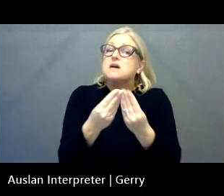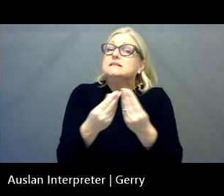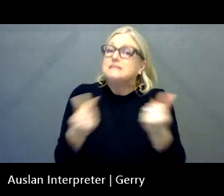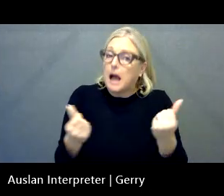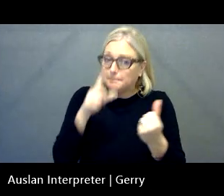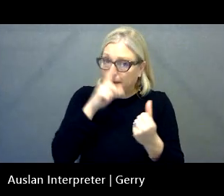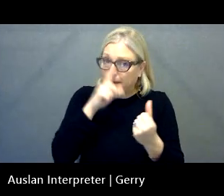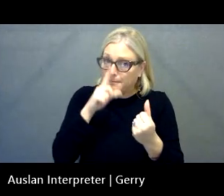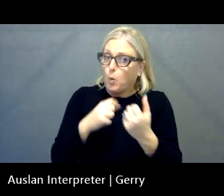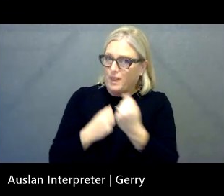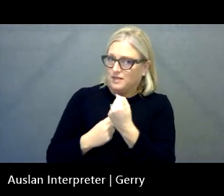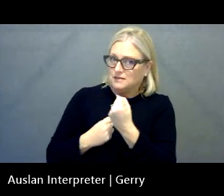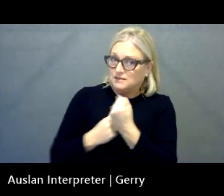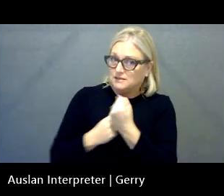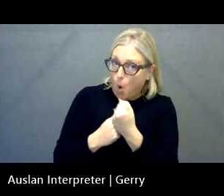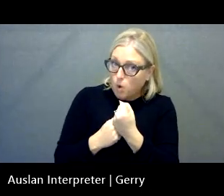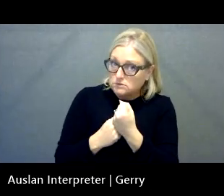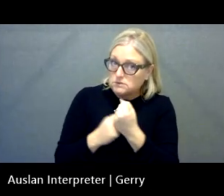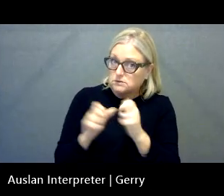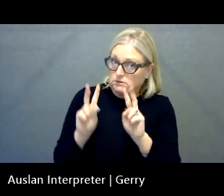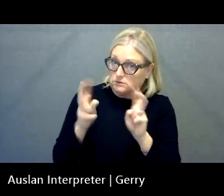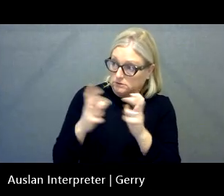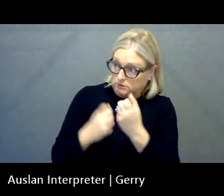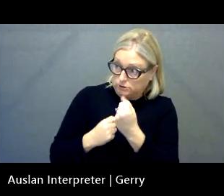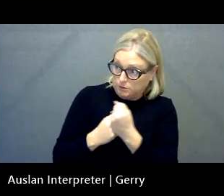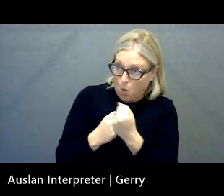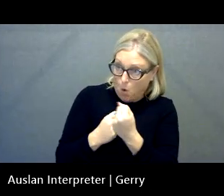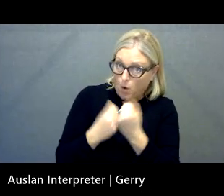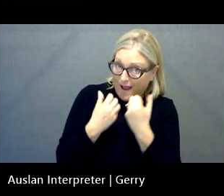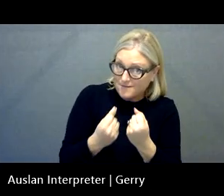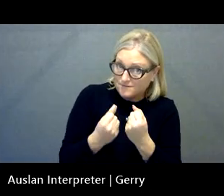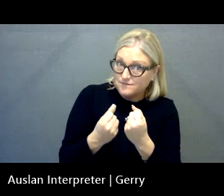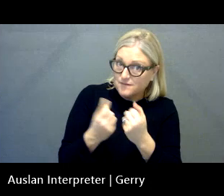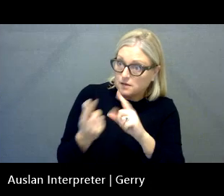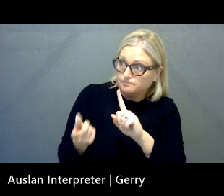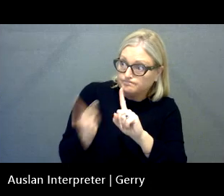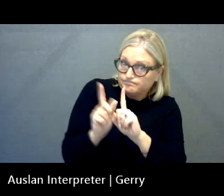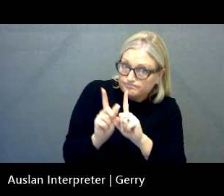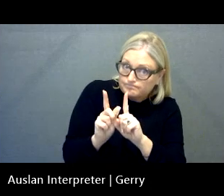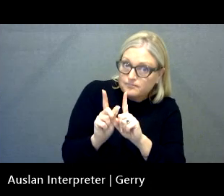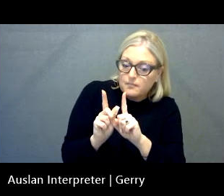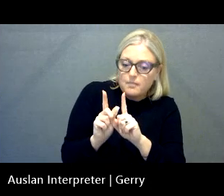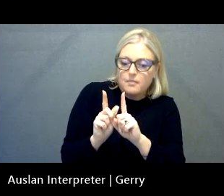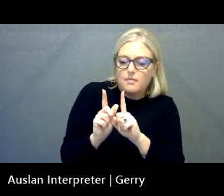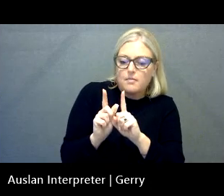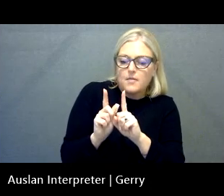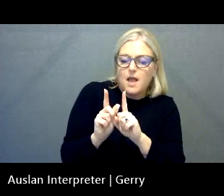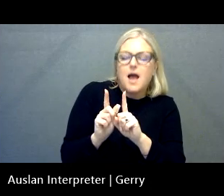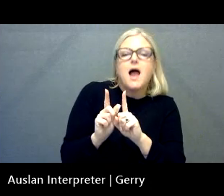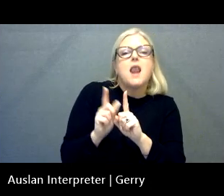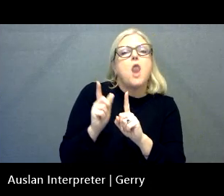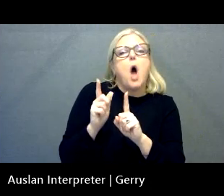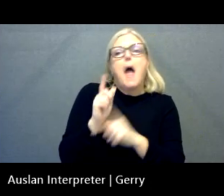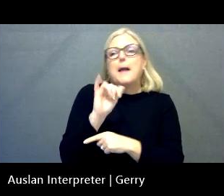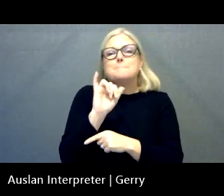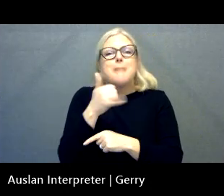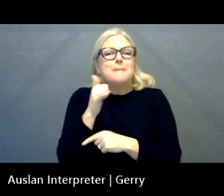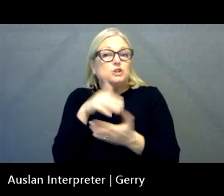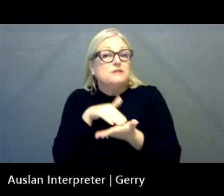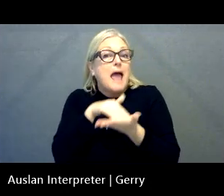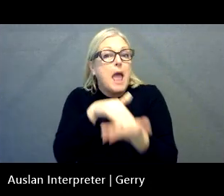capturing the perspective of the person with disability, but perhaps assisting them in some way in recording that that response, and